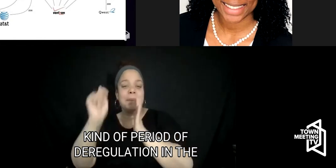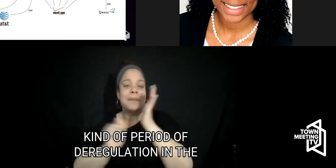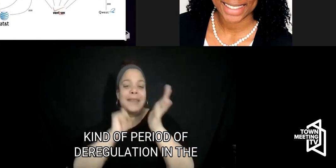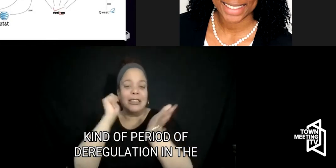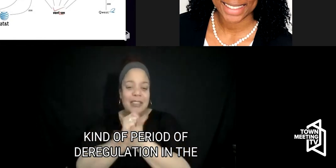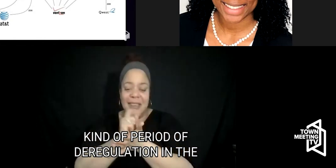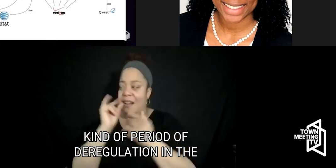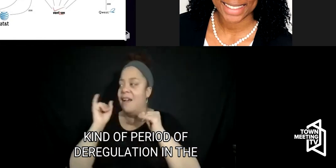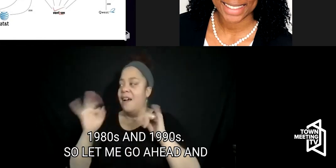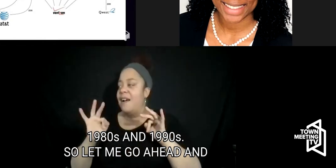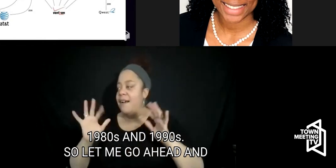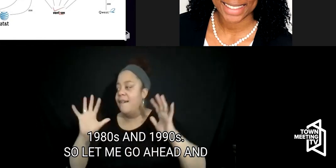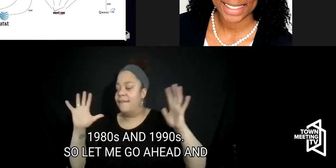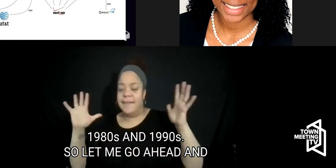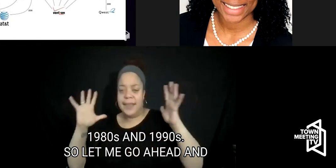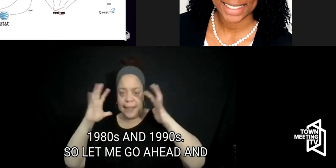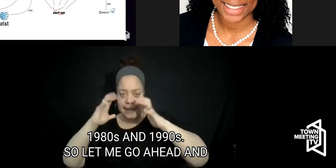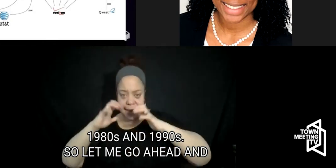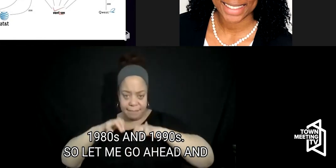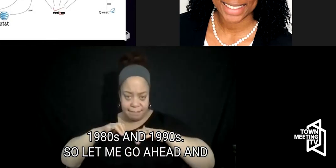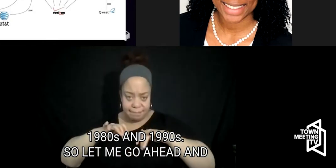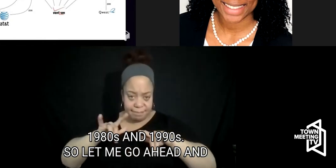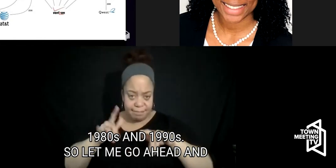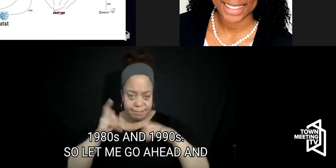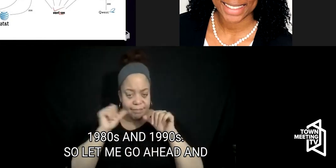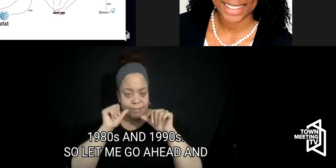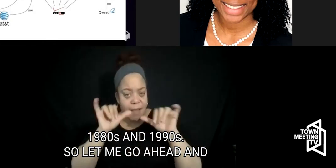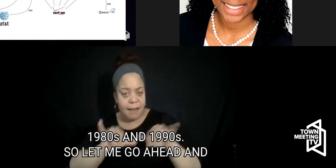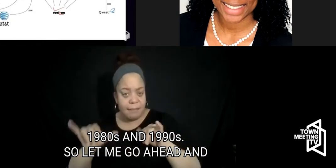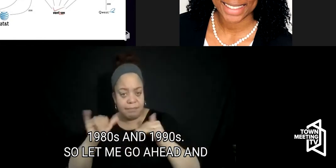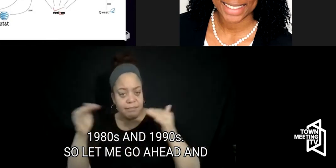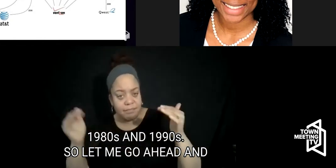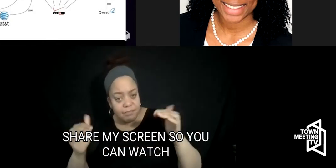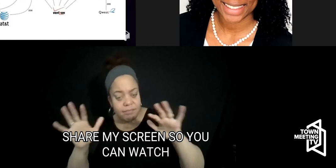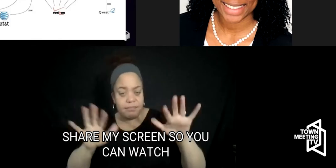there so you can watch that. Let's see.